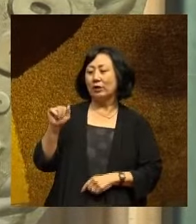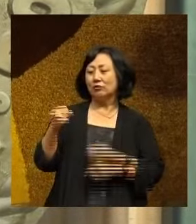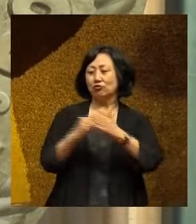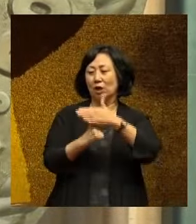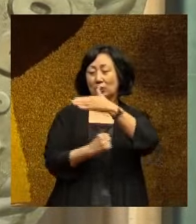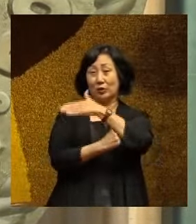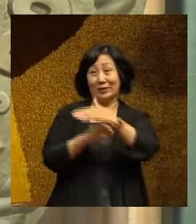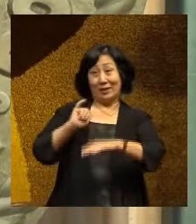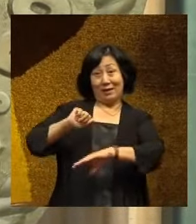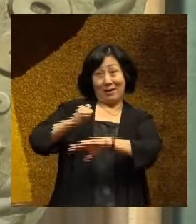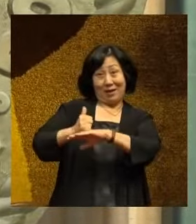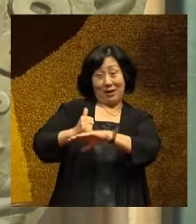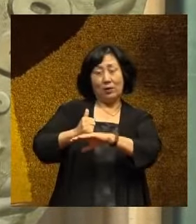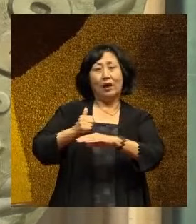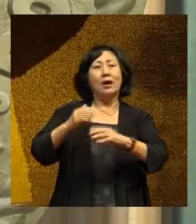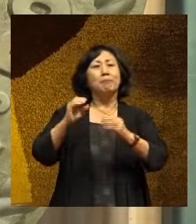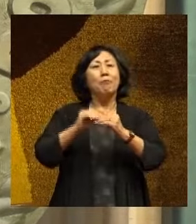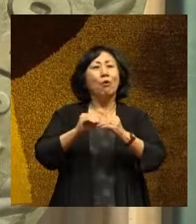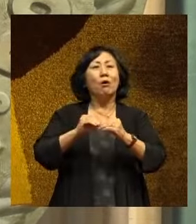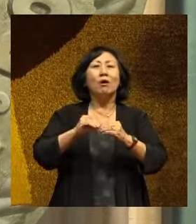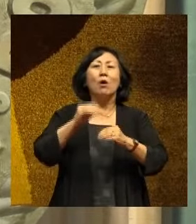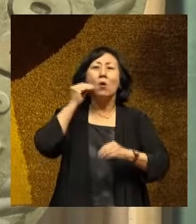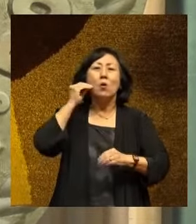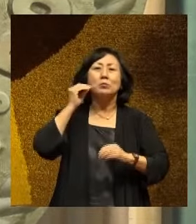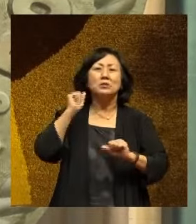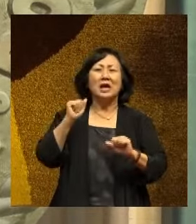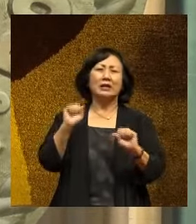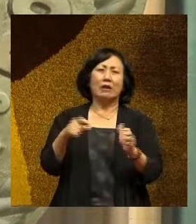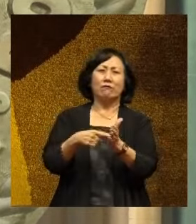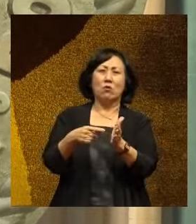affordable homes, including those for teachers.